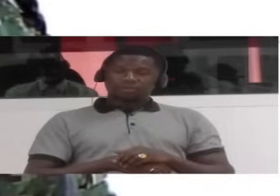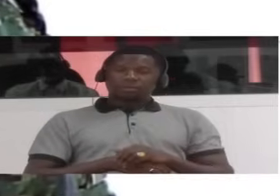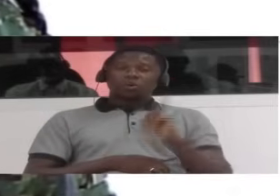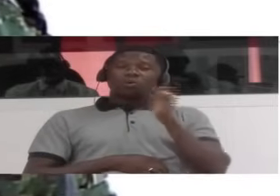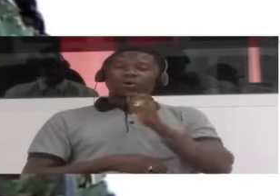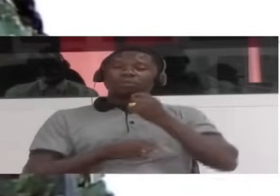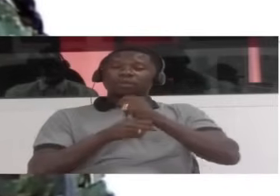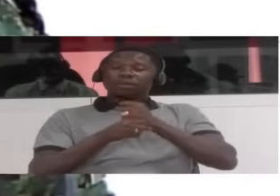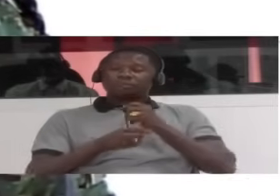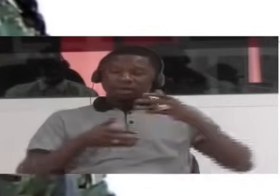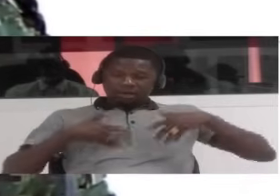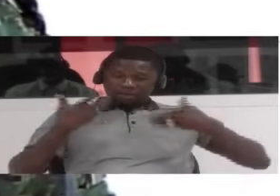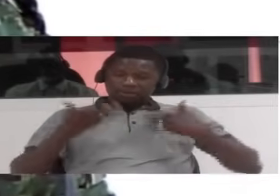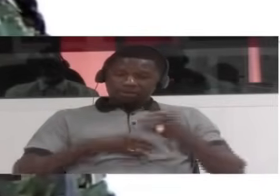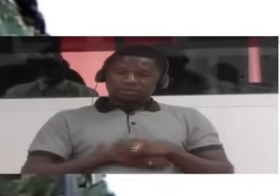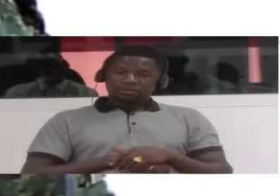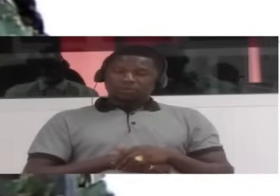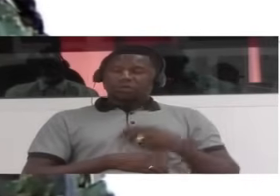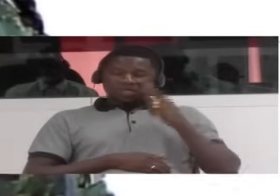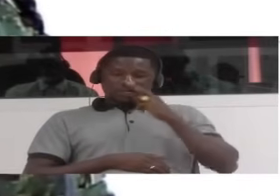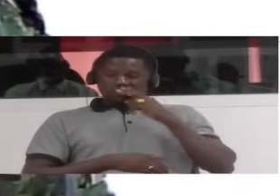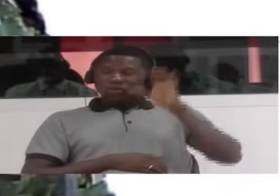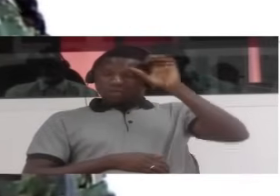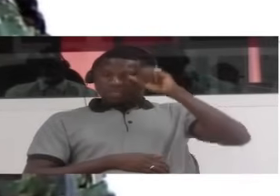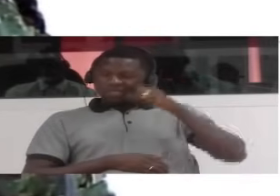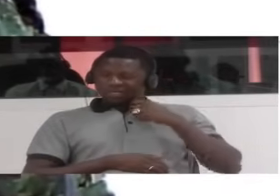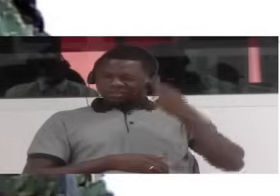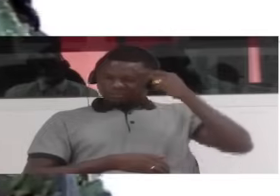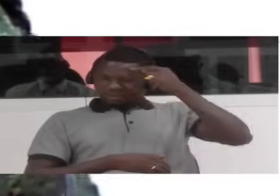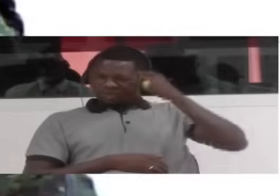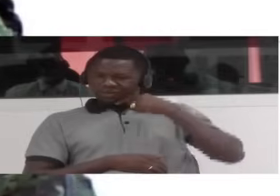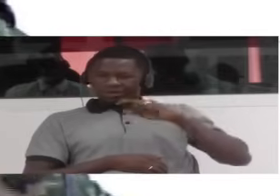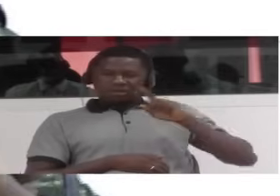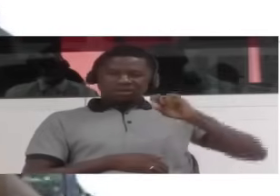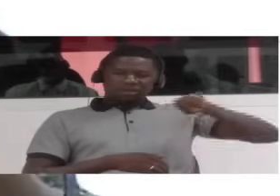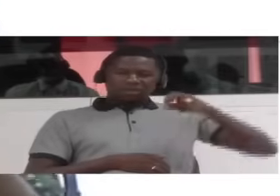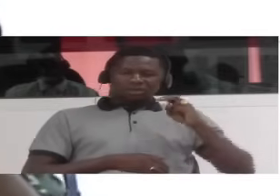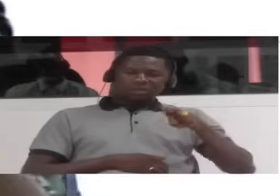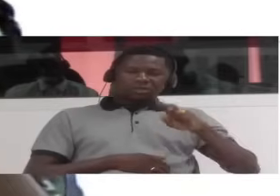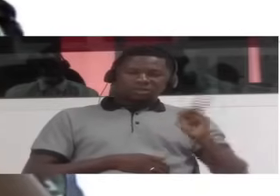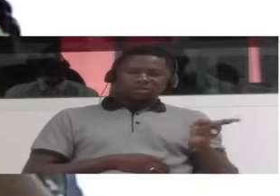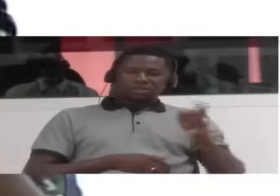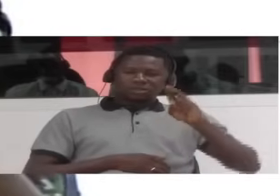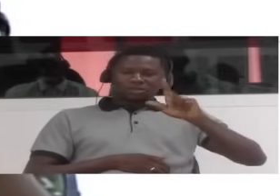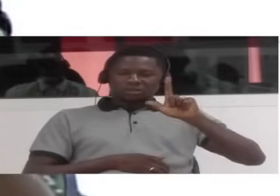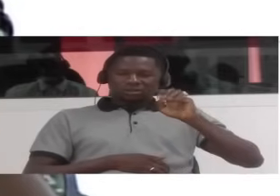to understand the mindset of the junglers. What made him happy? What made him happy was that the junglers